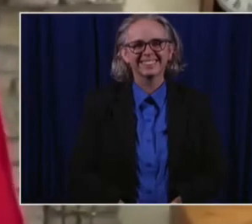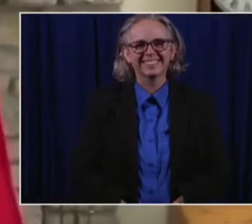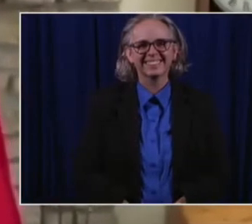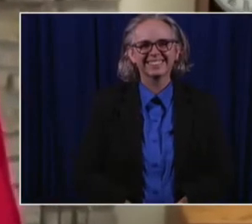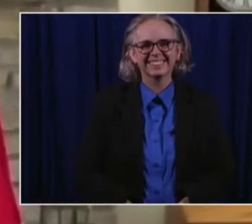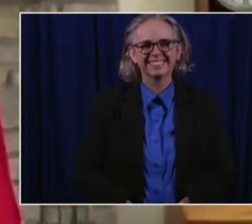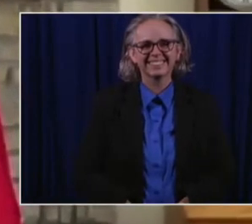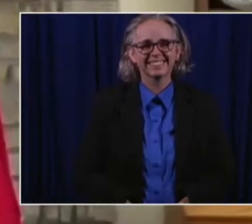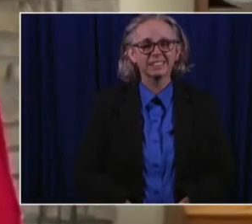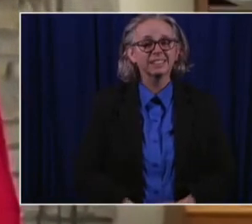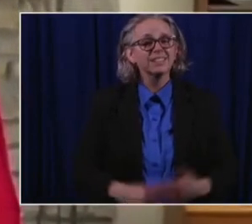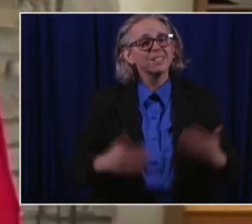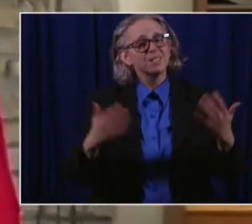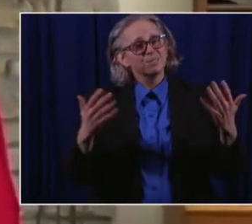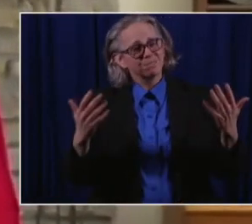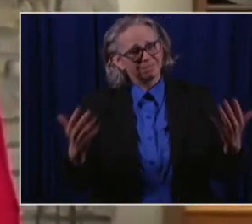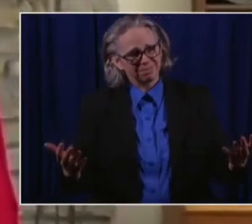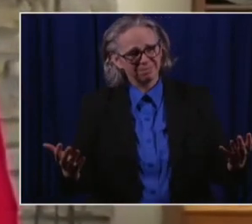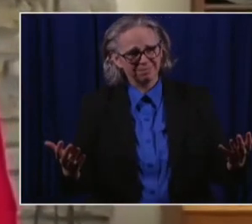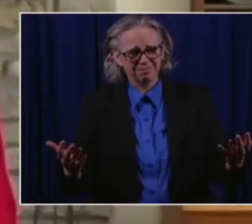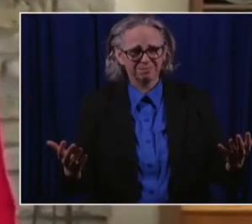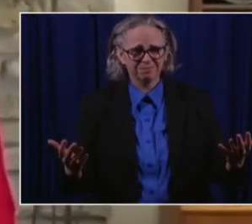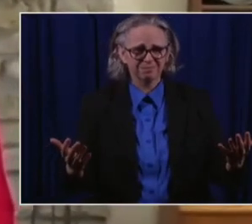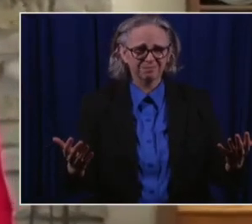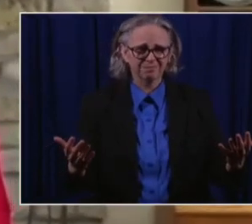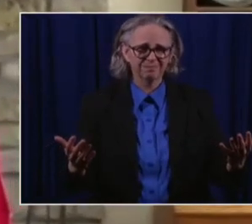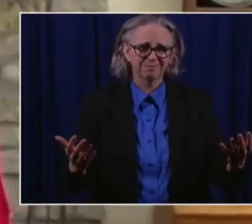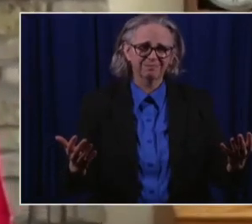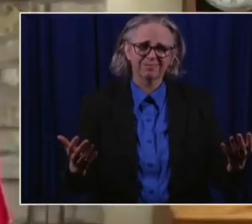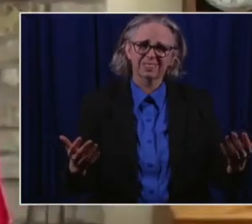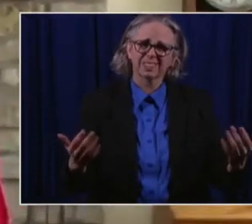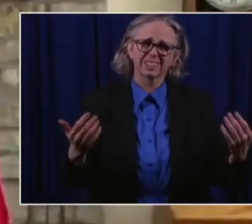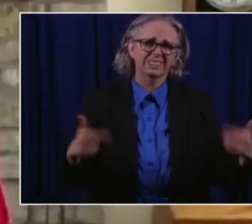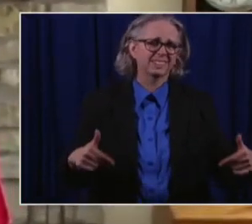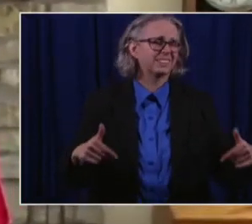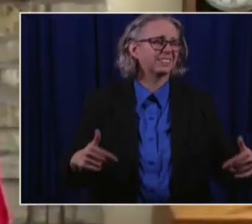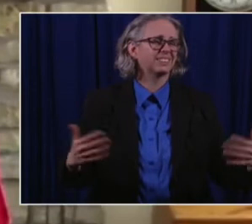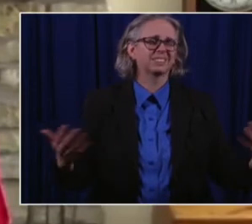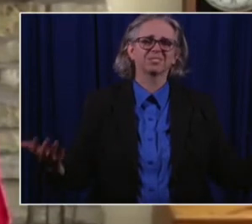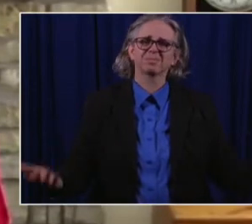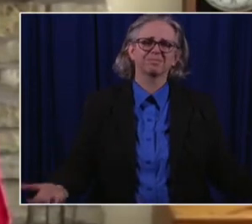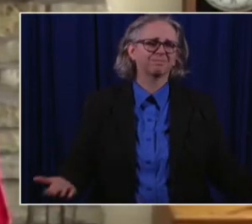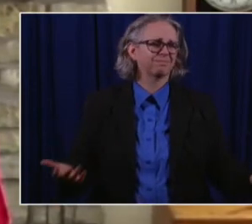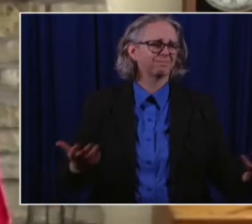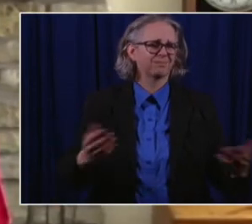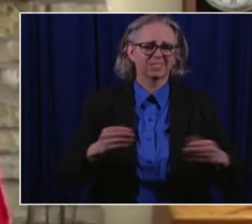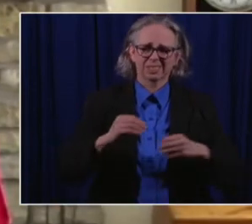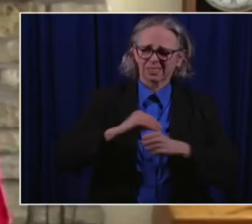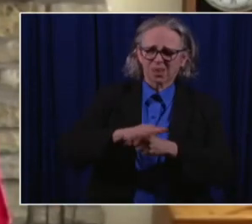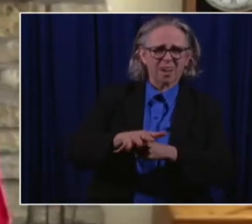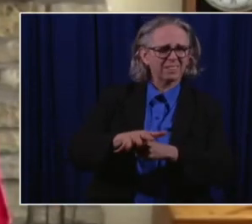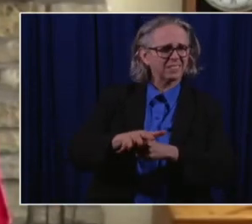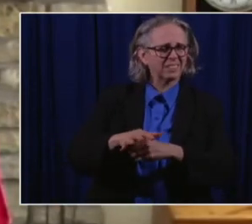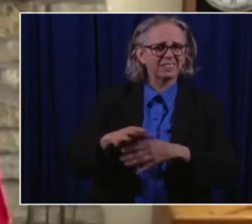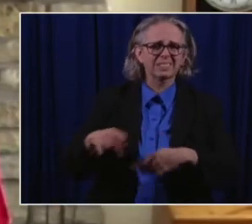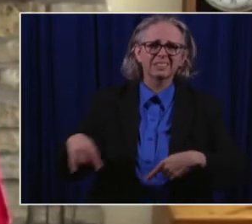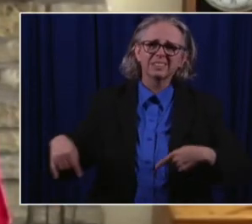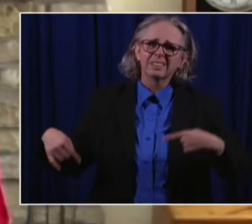Well, as we go further and further into this pandemic, more and more of